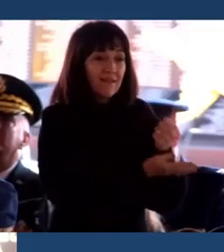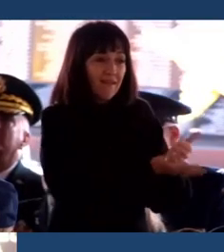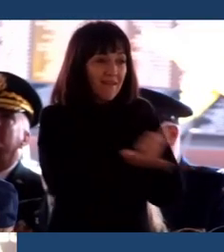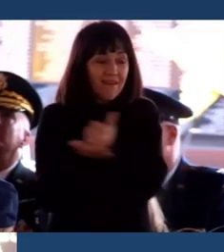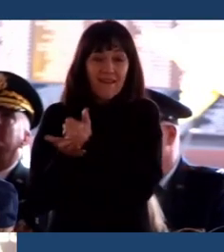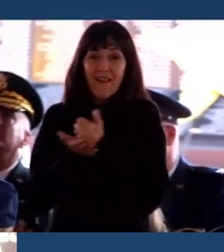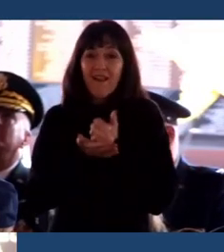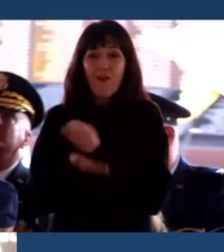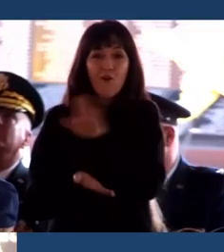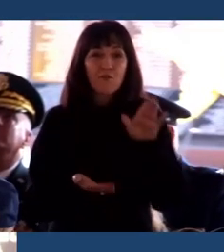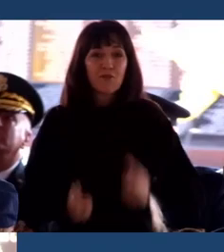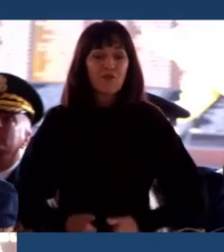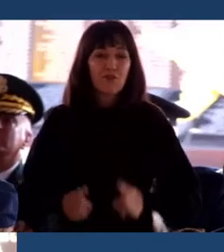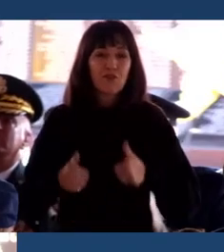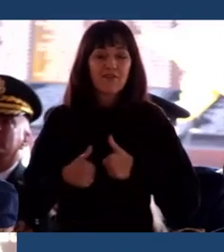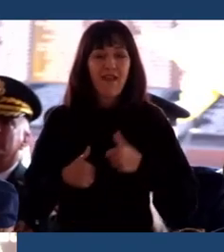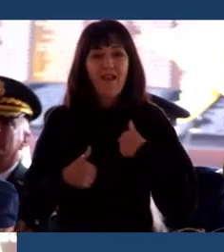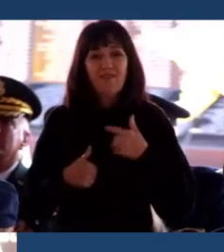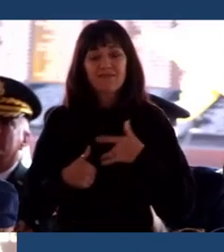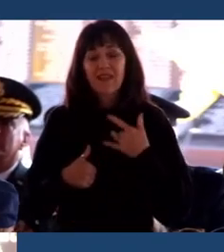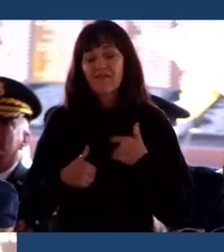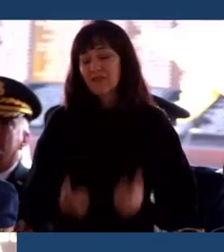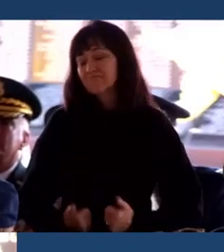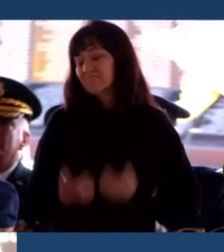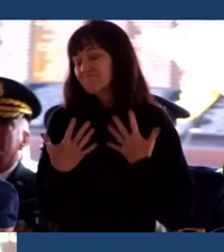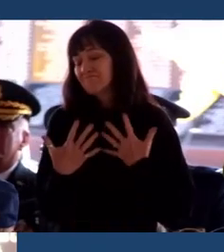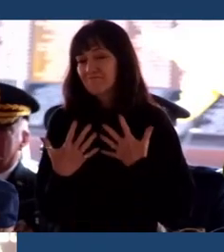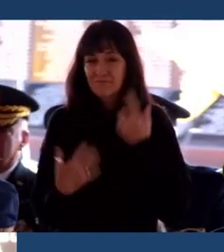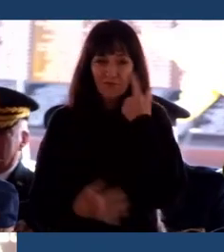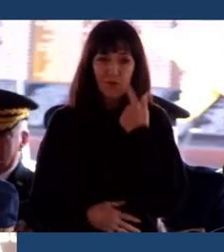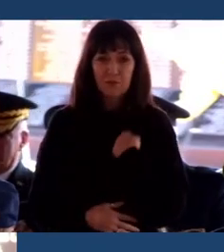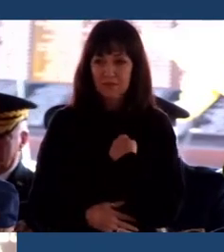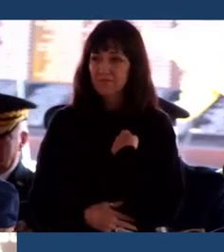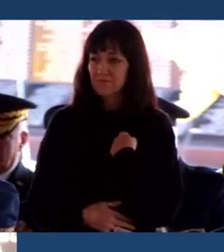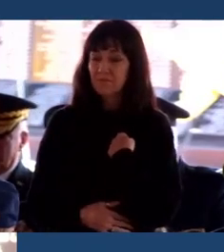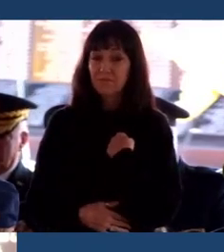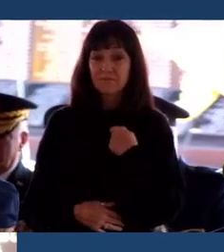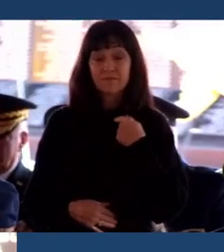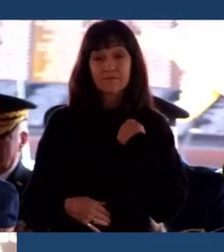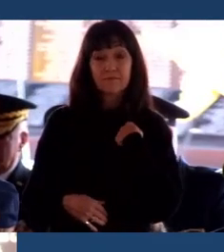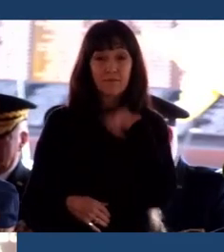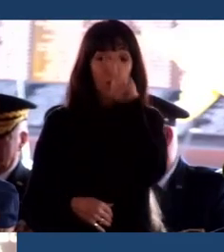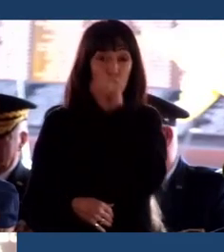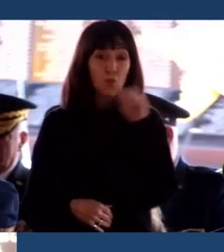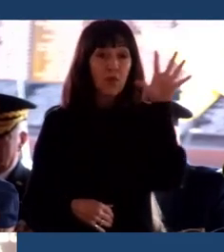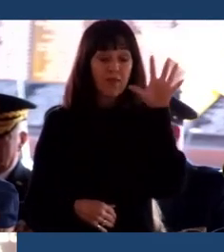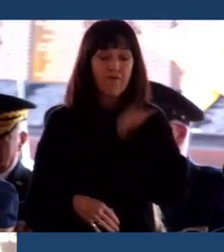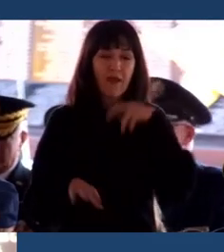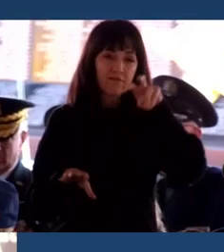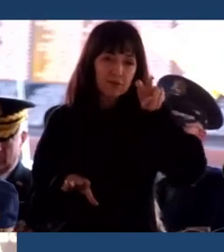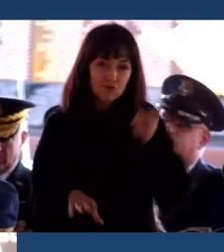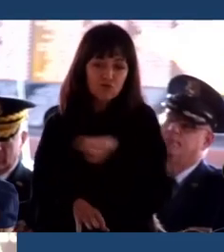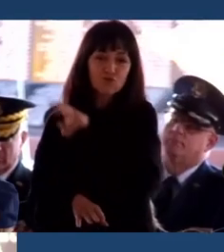me. I transitioned from the reserve into the Air National Guard in 2005.